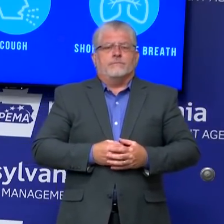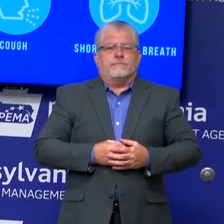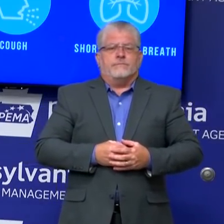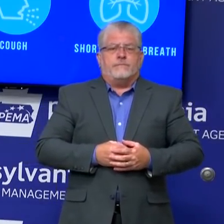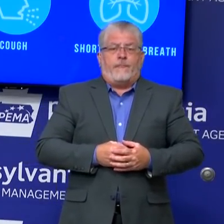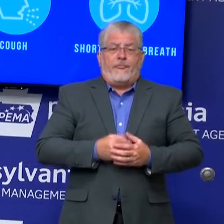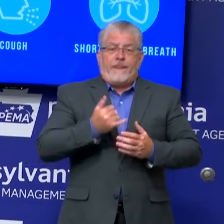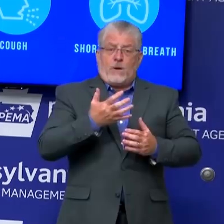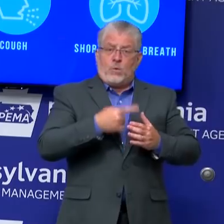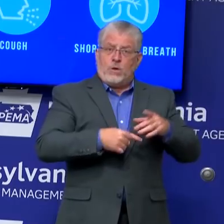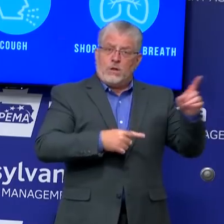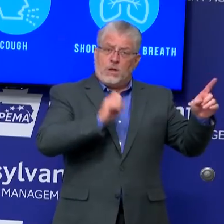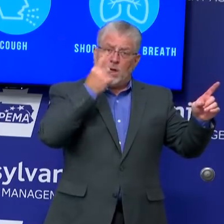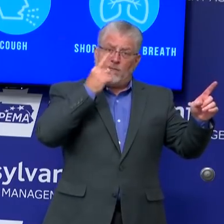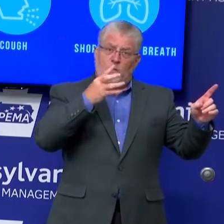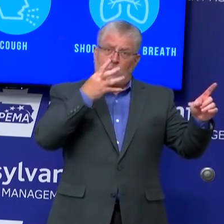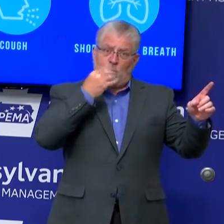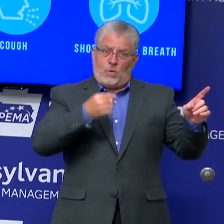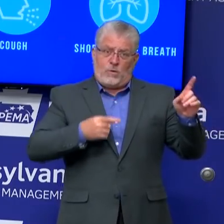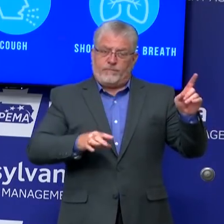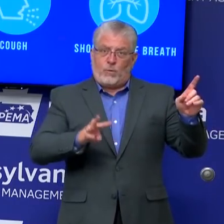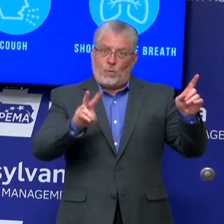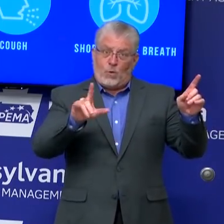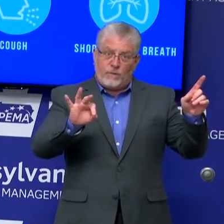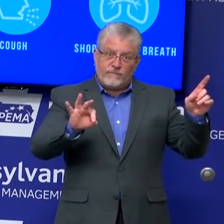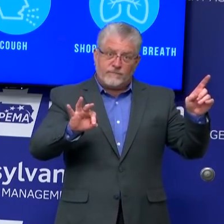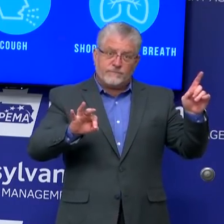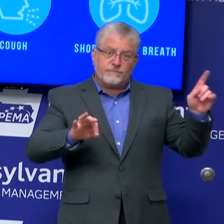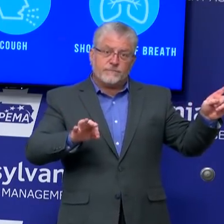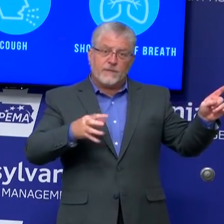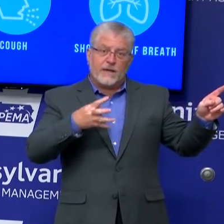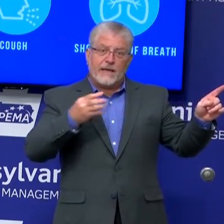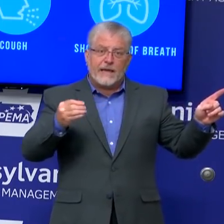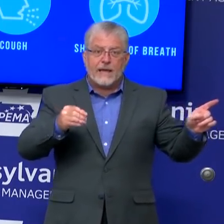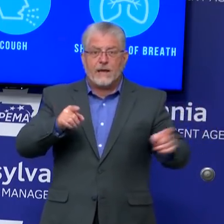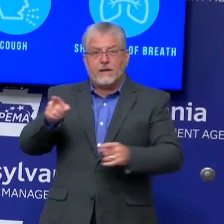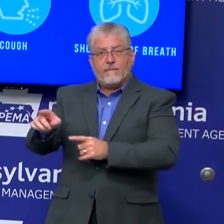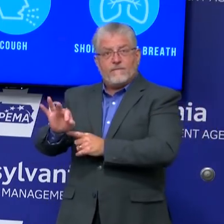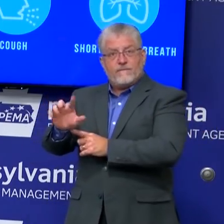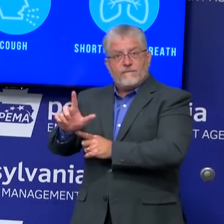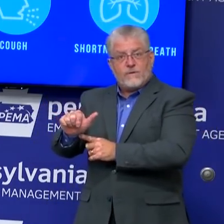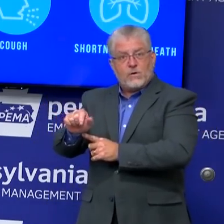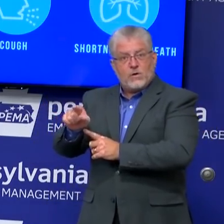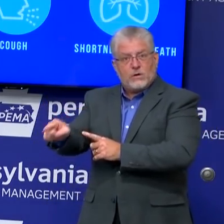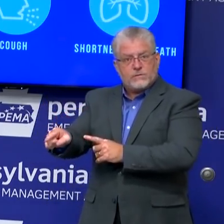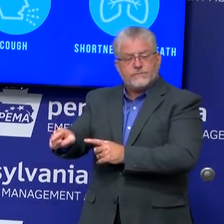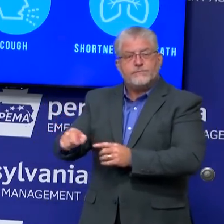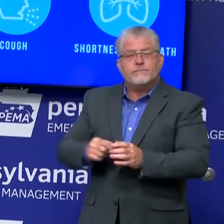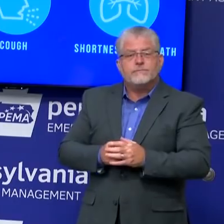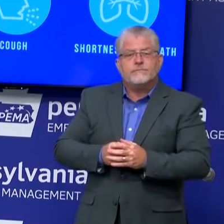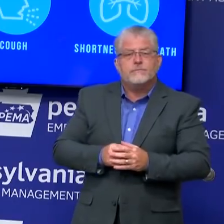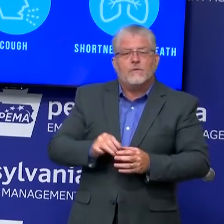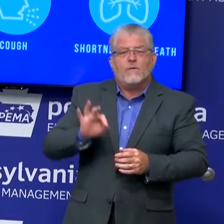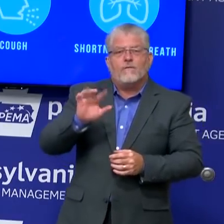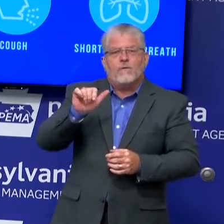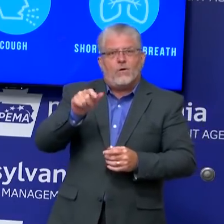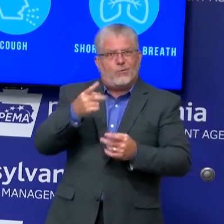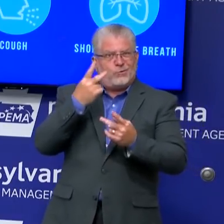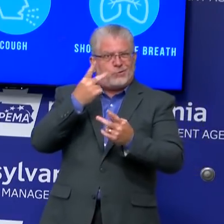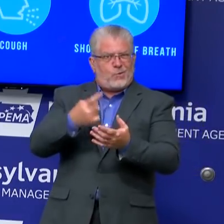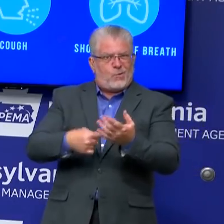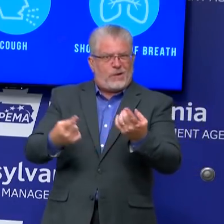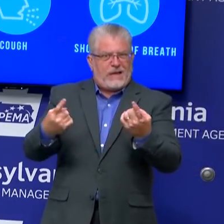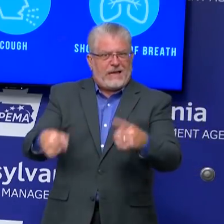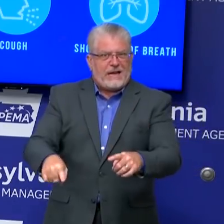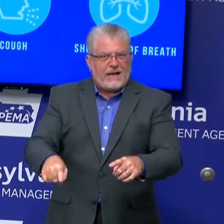is taking in the administration to Florida. Because in Florida, you can see what happens when you don't do any mitigation efforts and